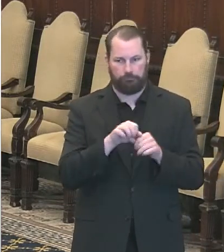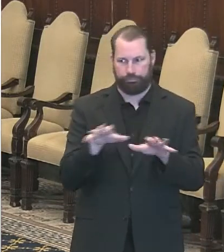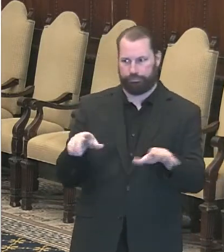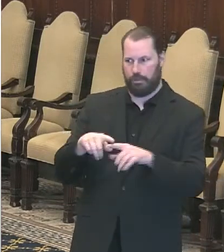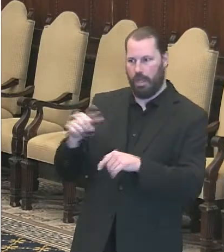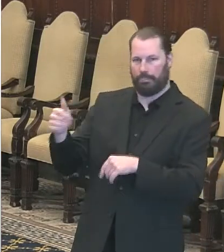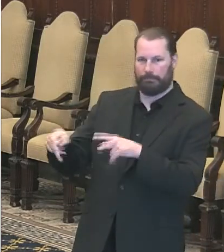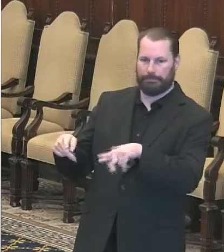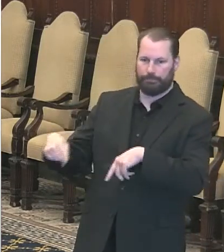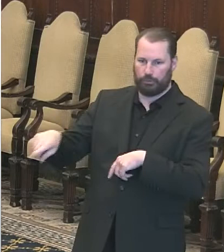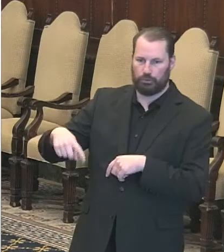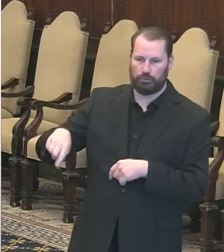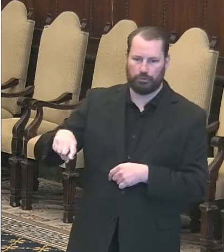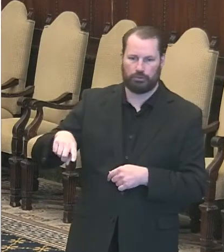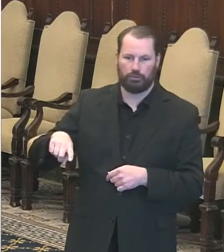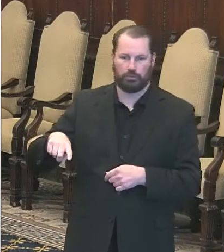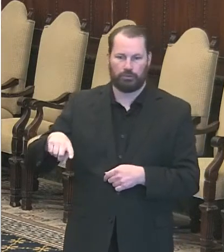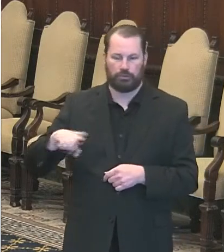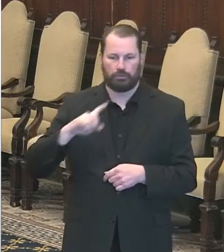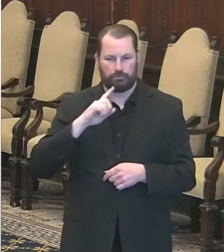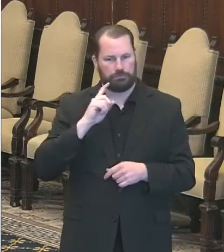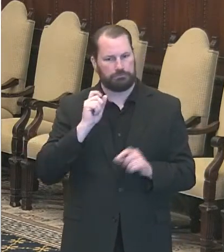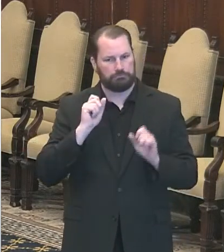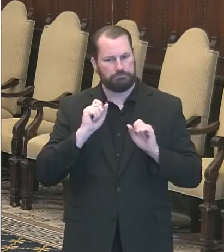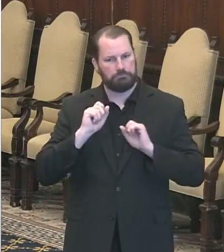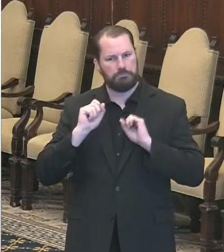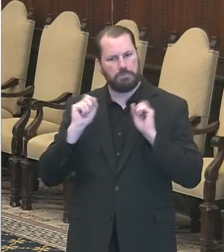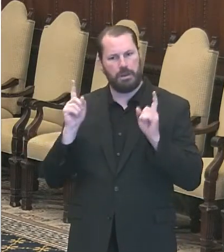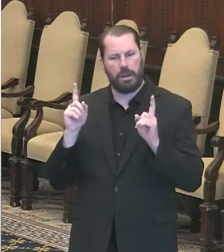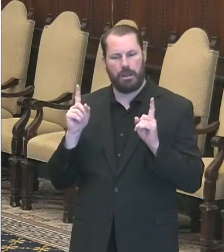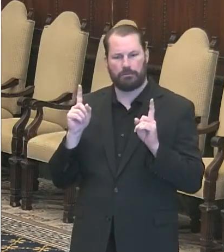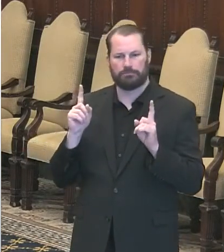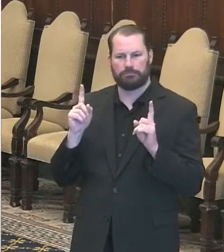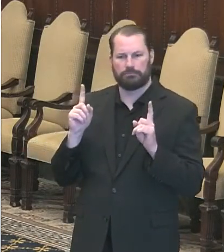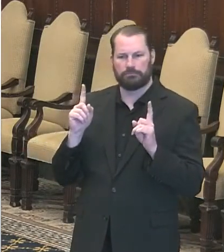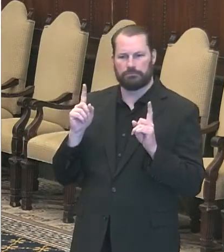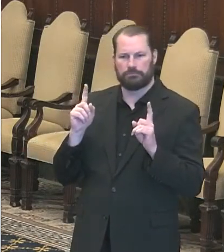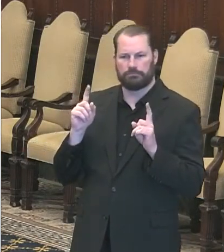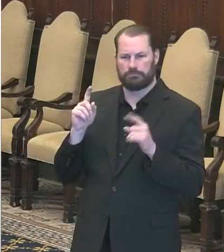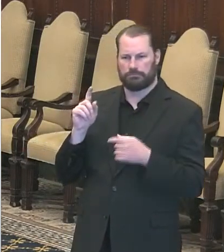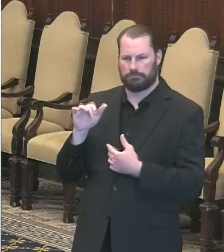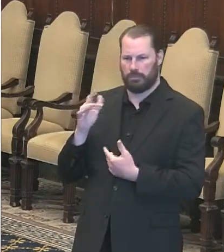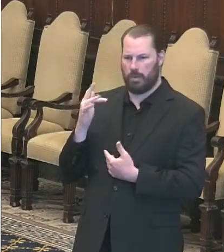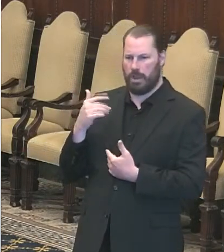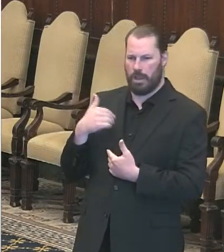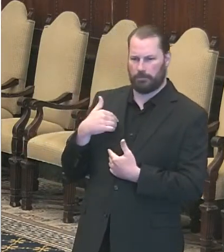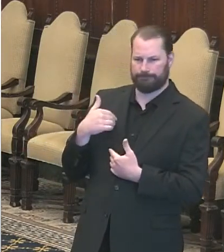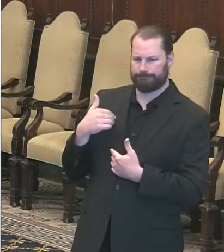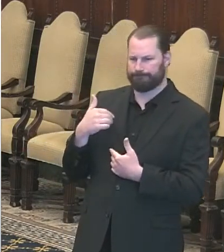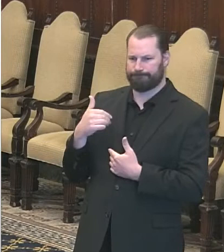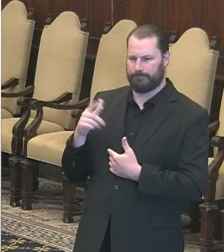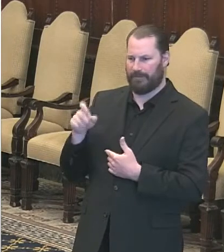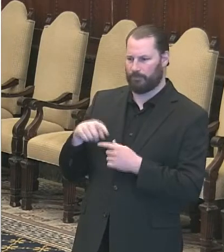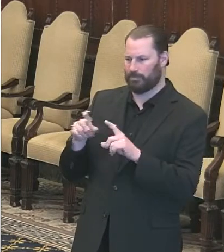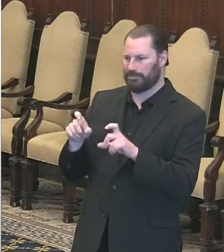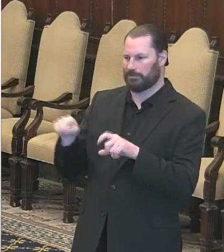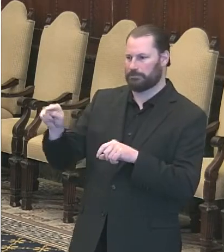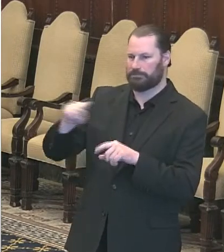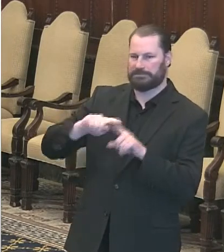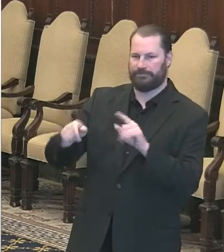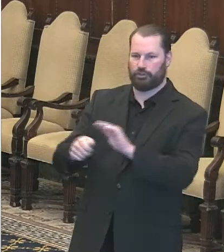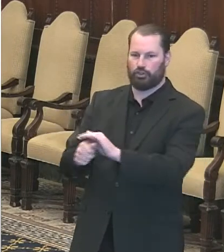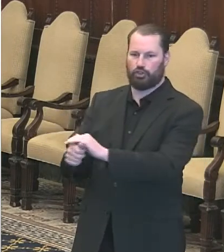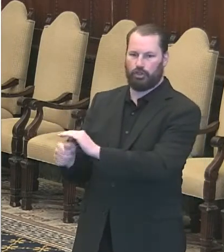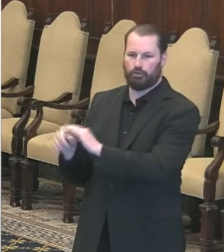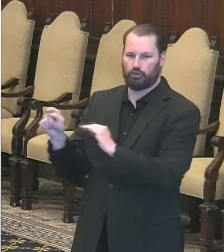positive, and that's causing us to think about what we ought to be doing in other congregate shelters. And not all of our shelters are congregate, but to see what we can do